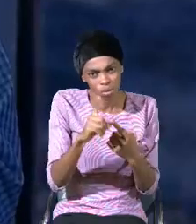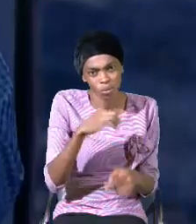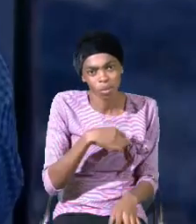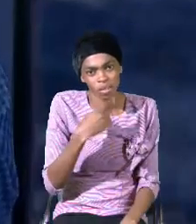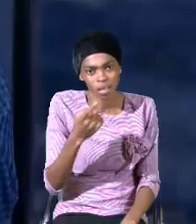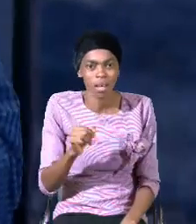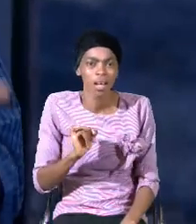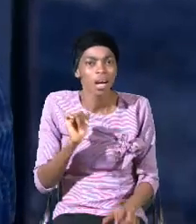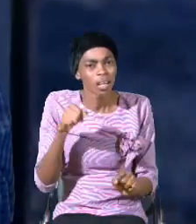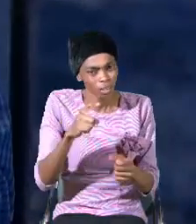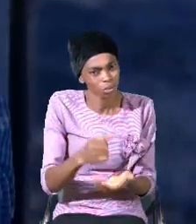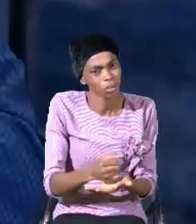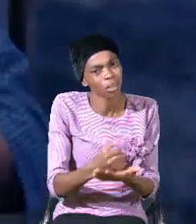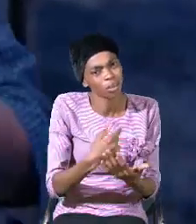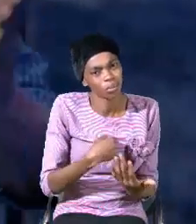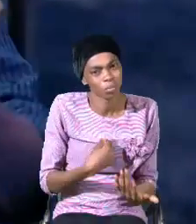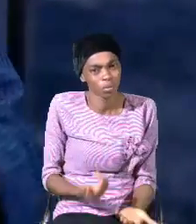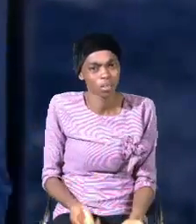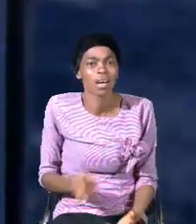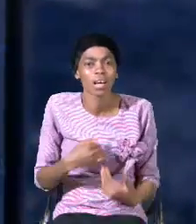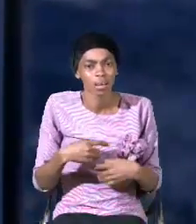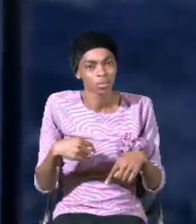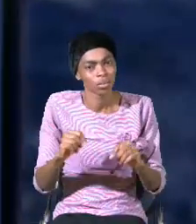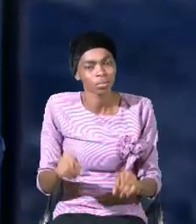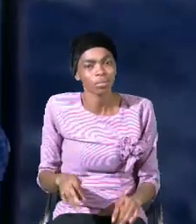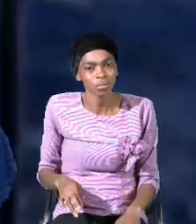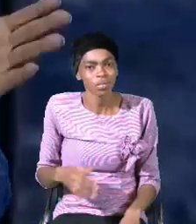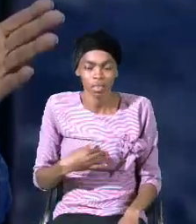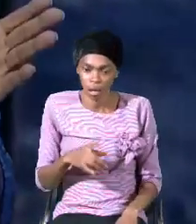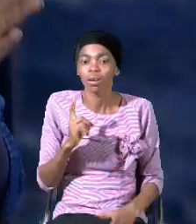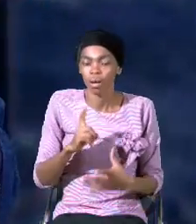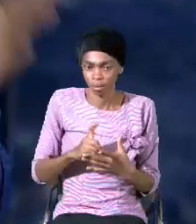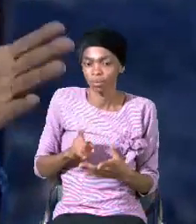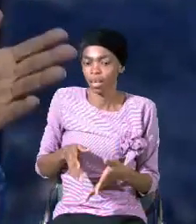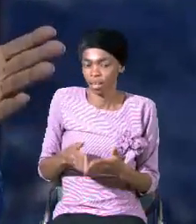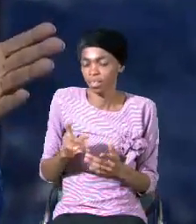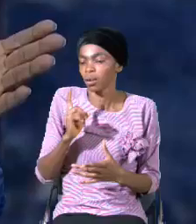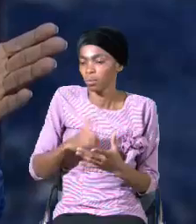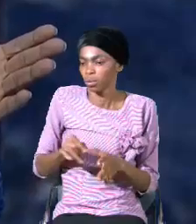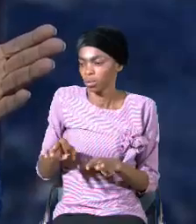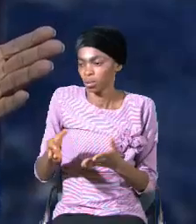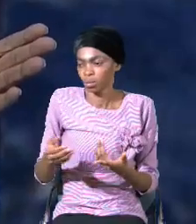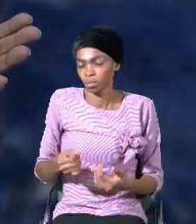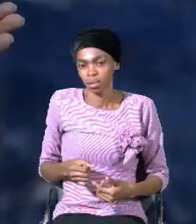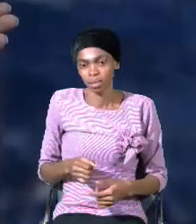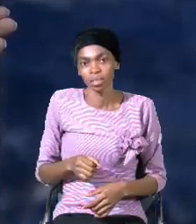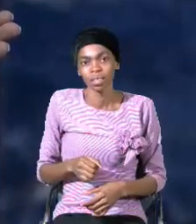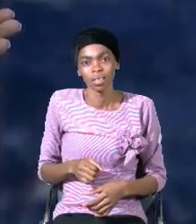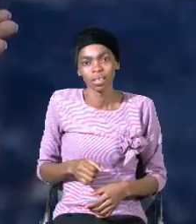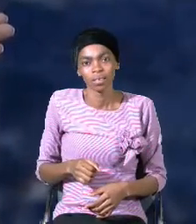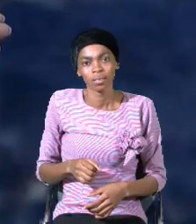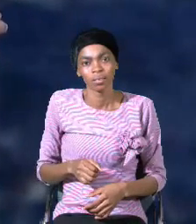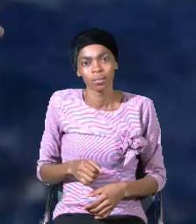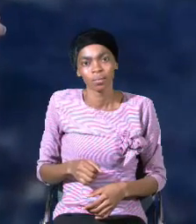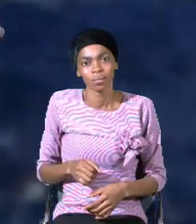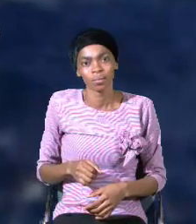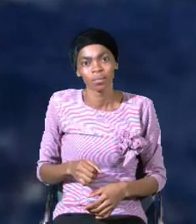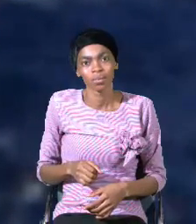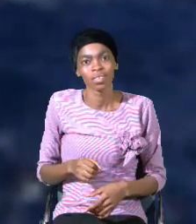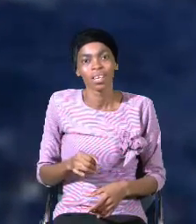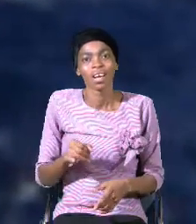try, but what do you want? I need so much. All right, I will lend you this amount of money, but you will pay